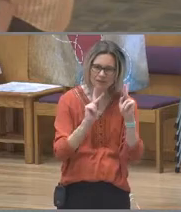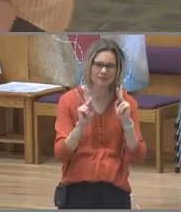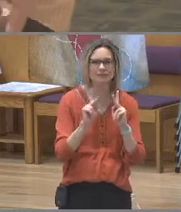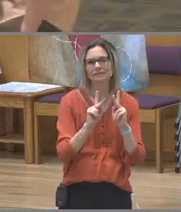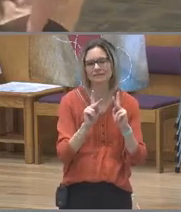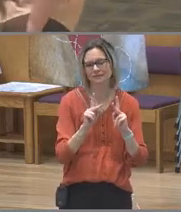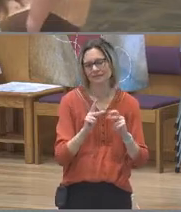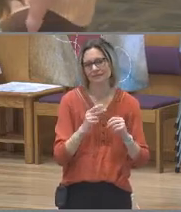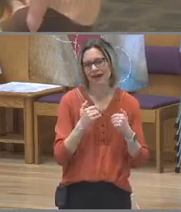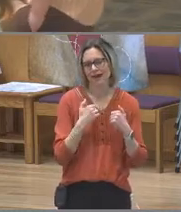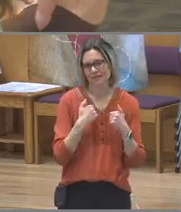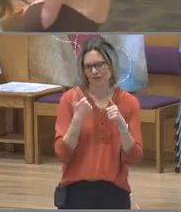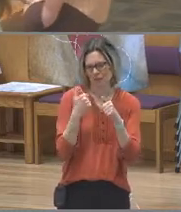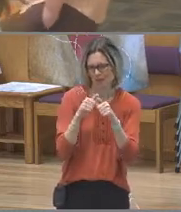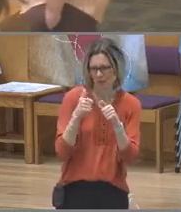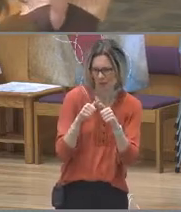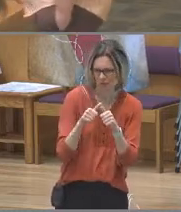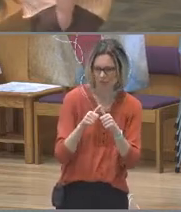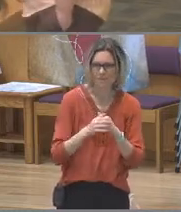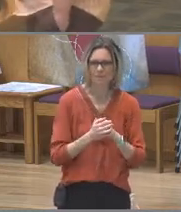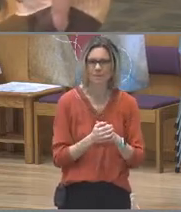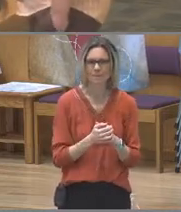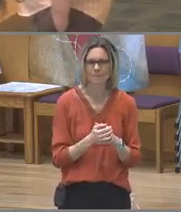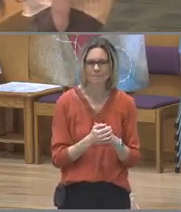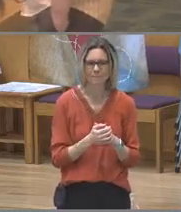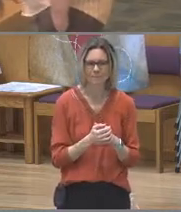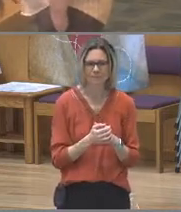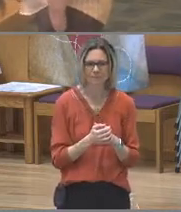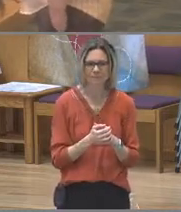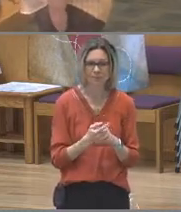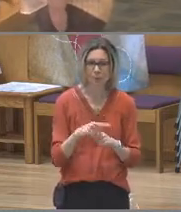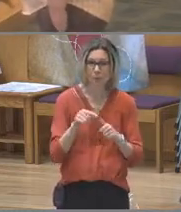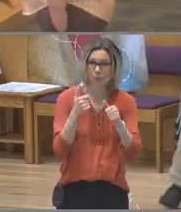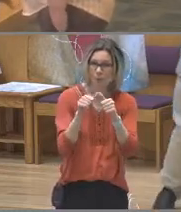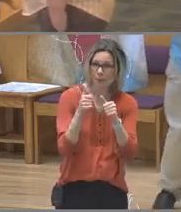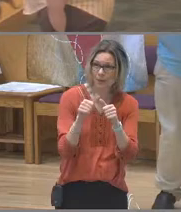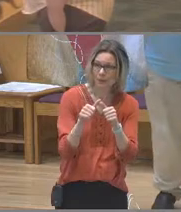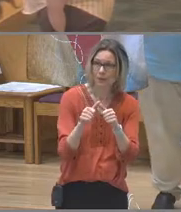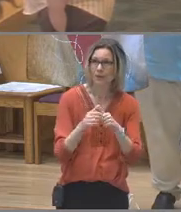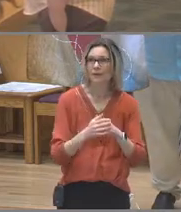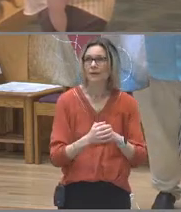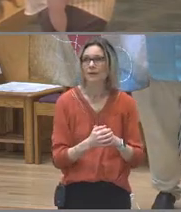alive and they can remember. You like vegetables? Wait, that we remember that we are...